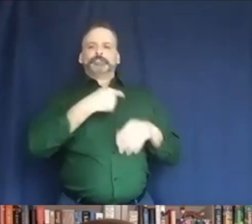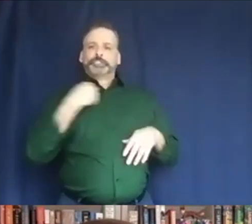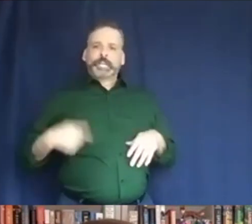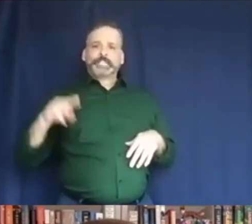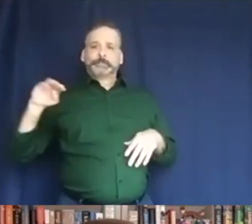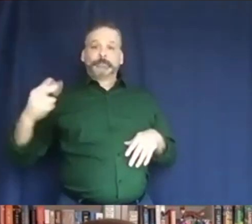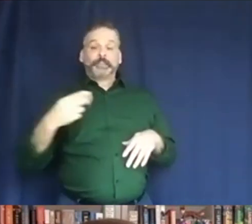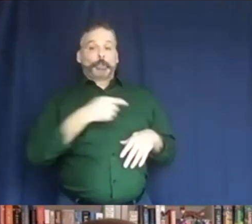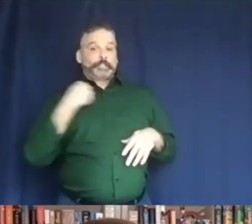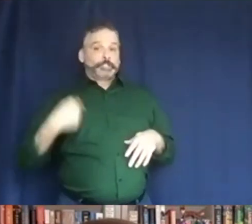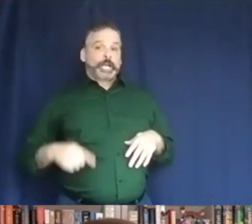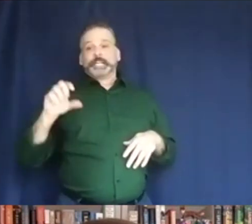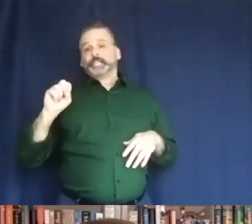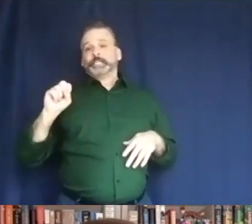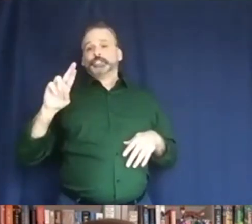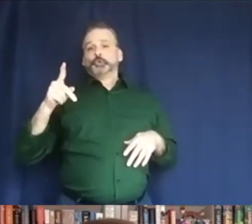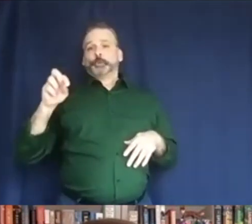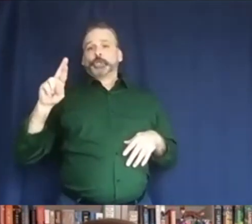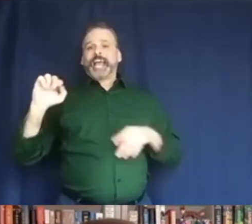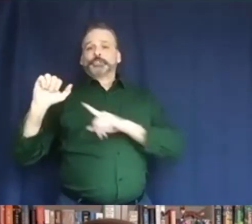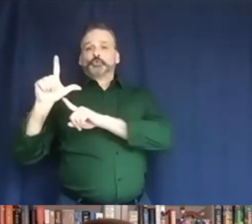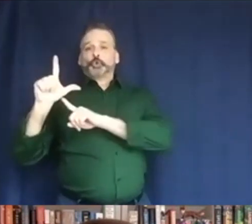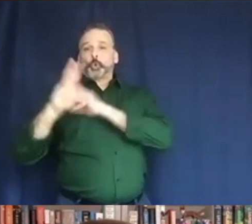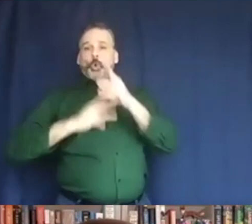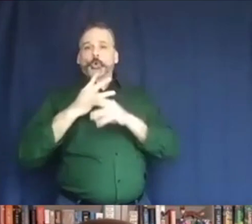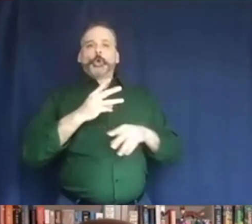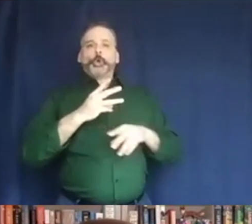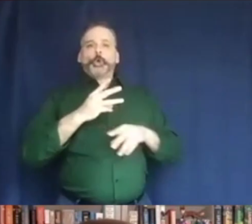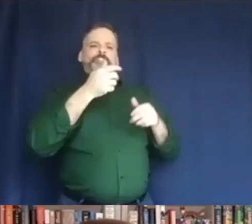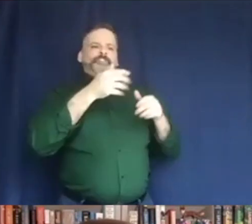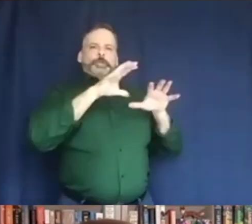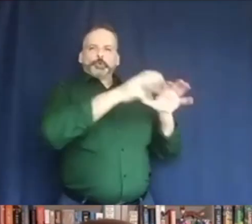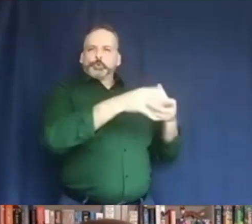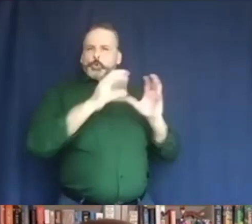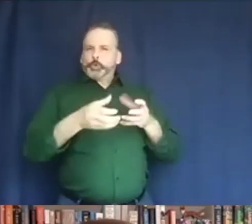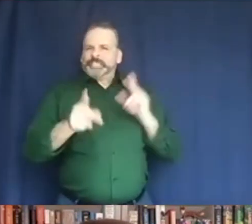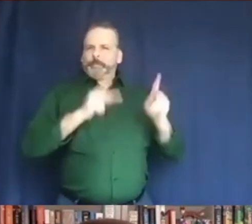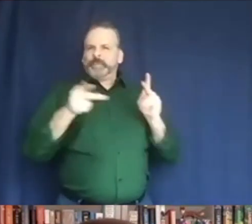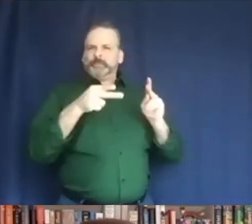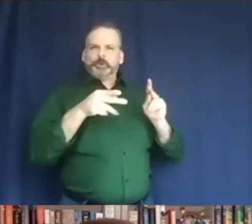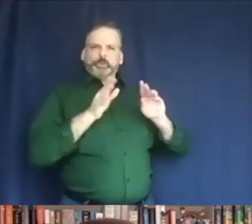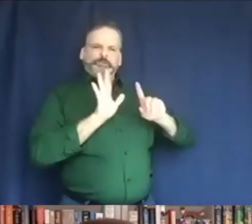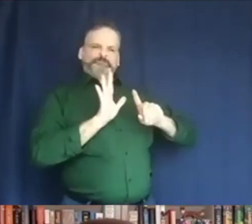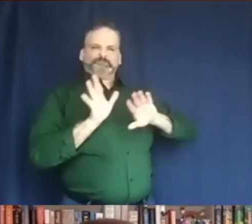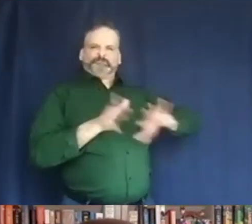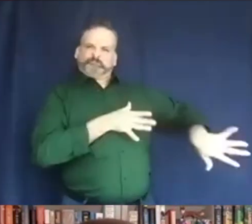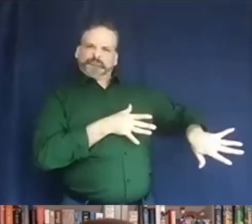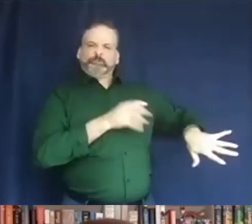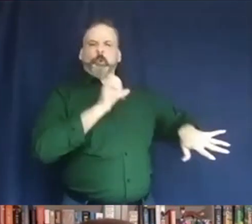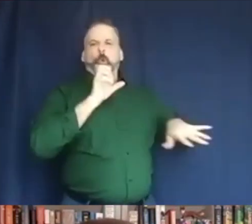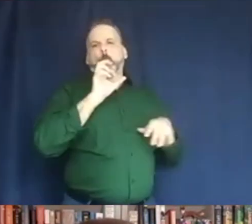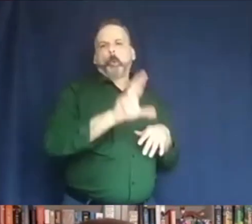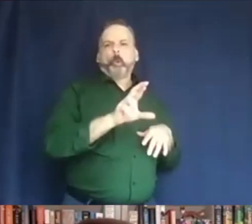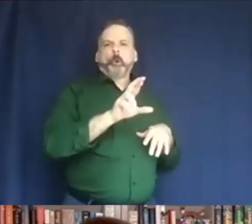Chinese supernatural world, whoever was kind of marginalized in society or seen as like not belonging in society were instantly fox spirits,